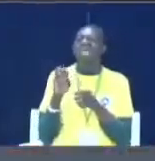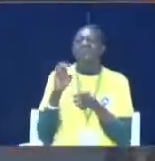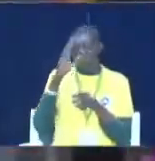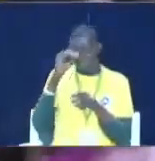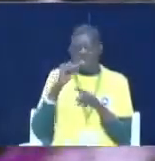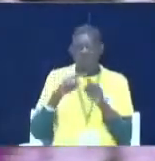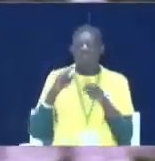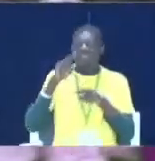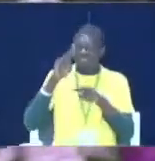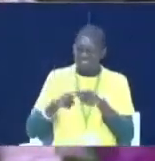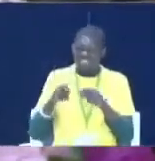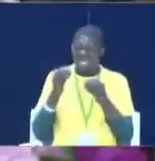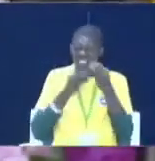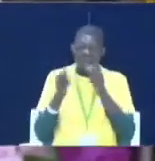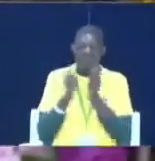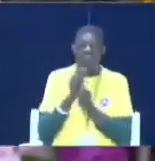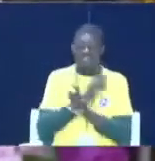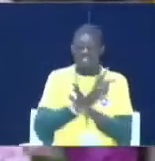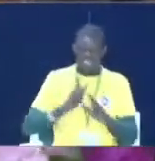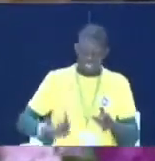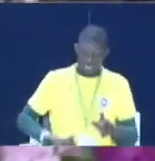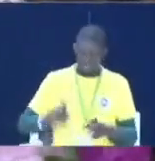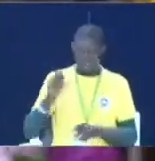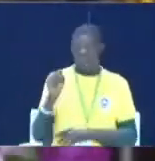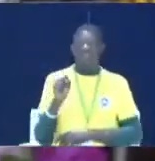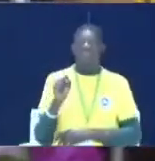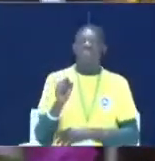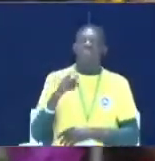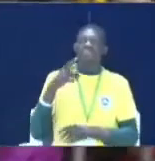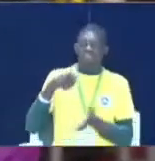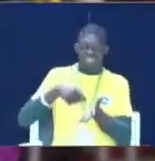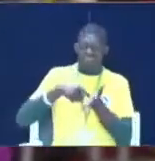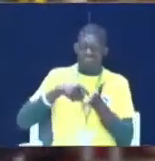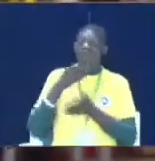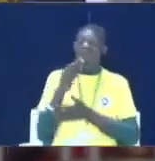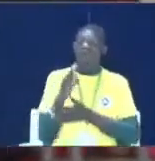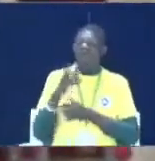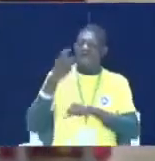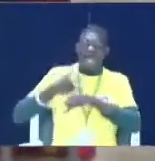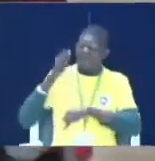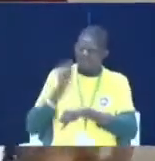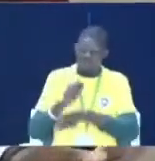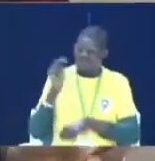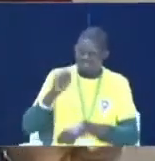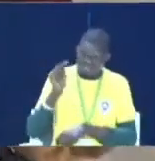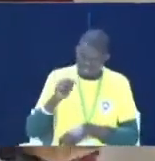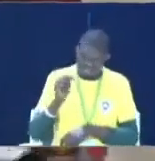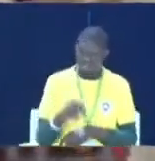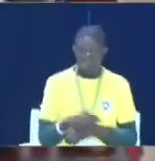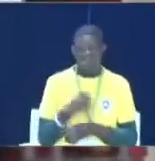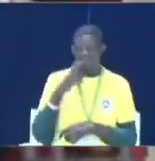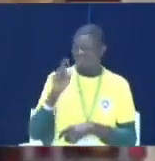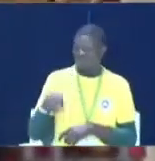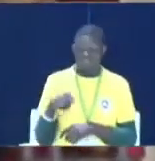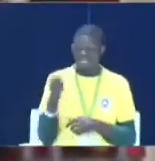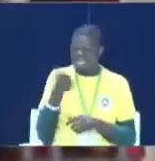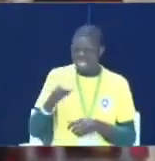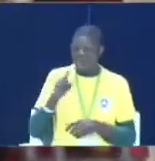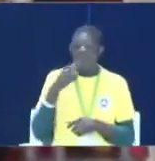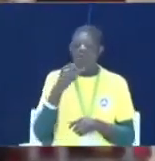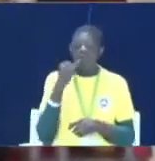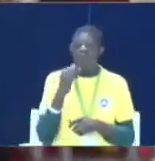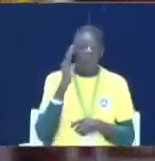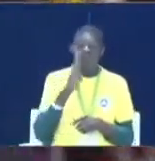verse 29. Proverbs 22:29. The demand of hard work and diligence. Anybody that